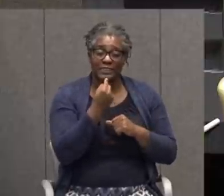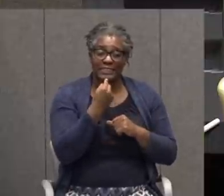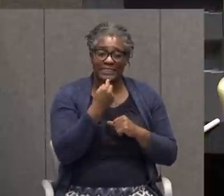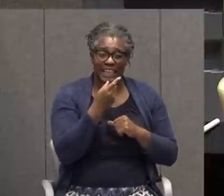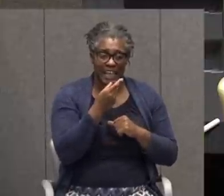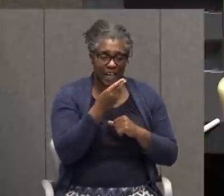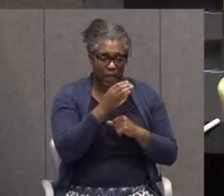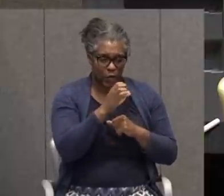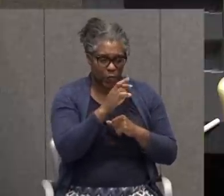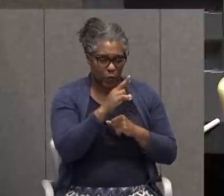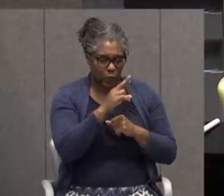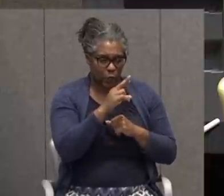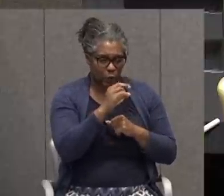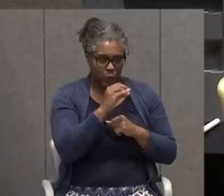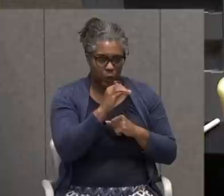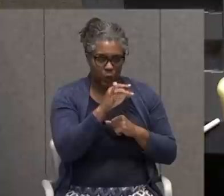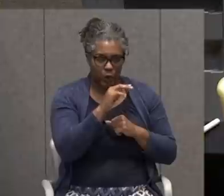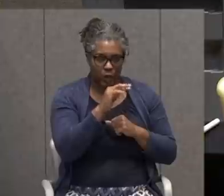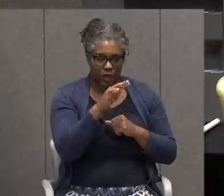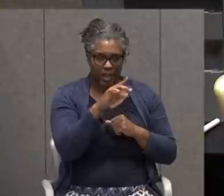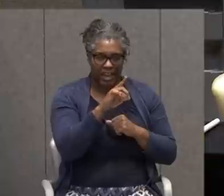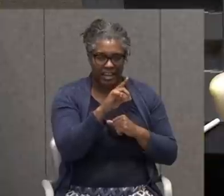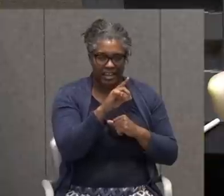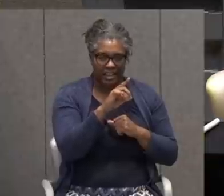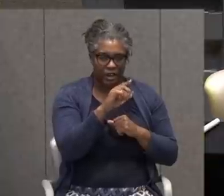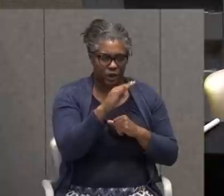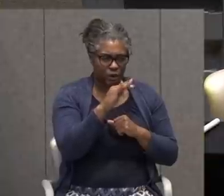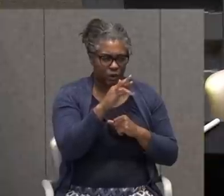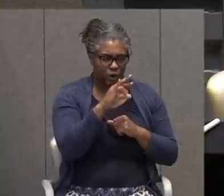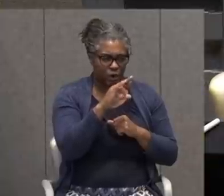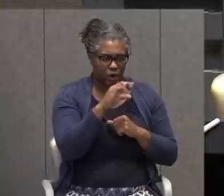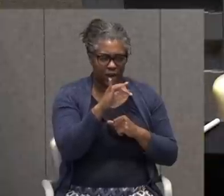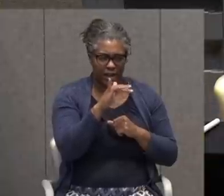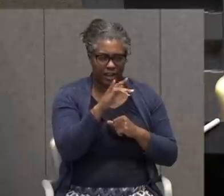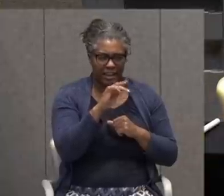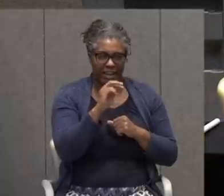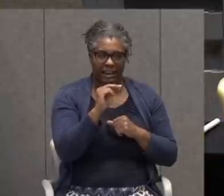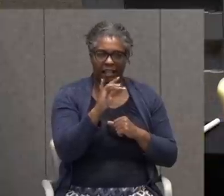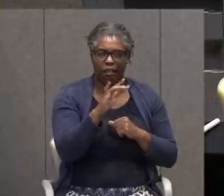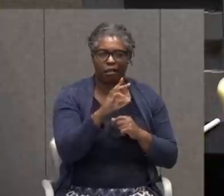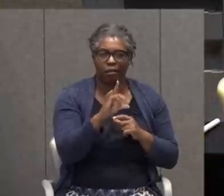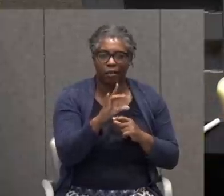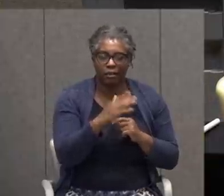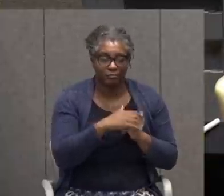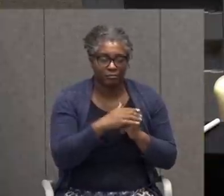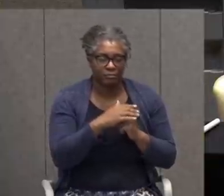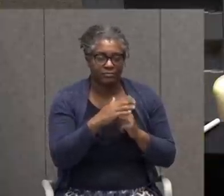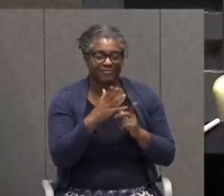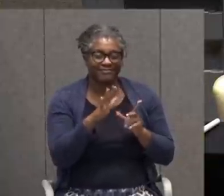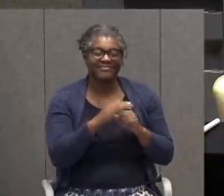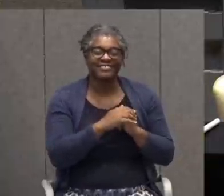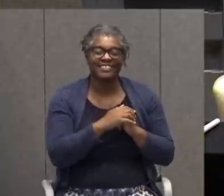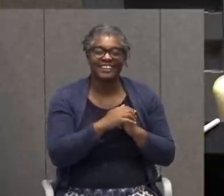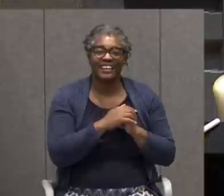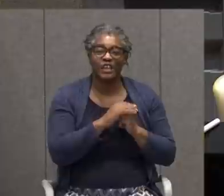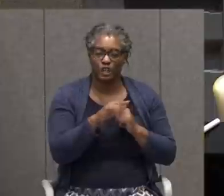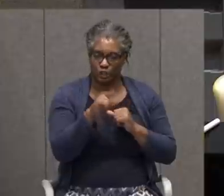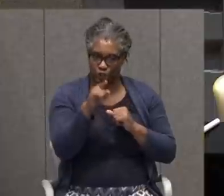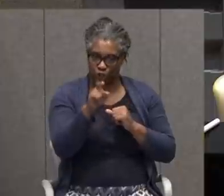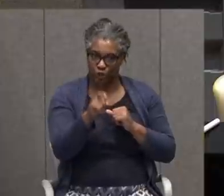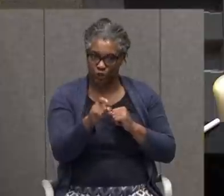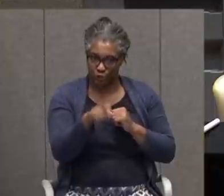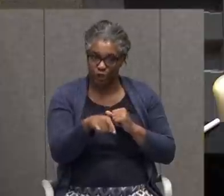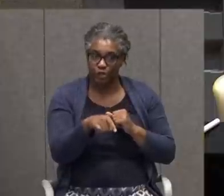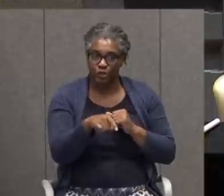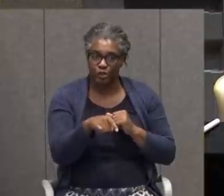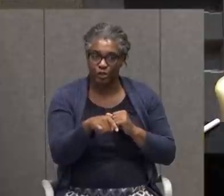sure if I'm saying that correctly. Crinoid or crinoid. Look that up too, because those are some cool words that you can